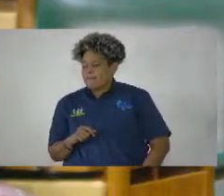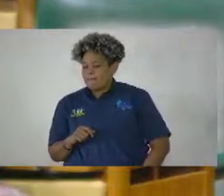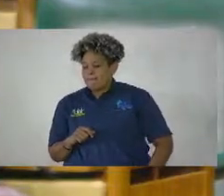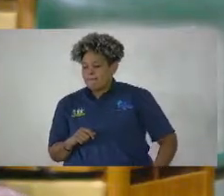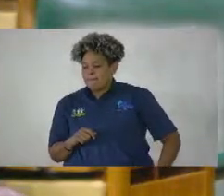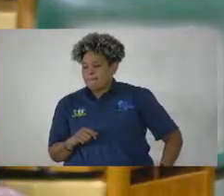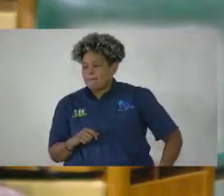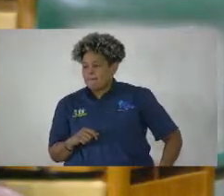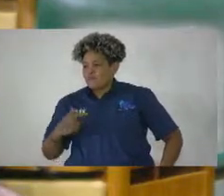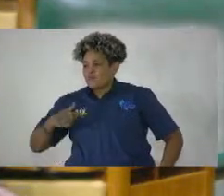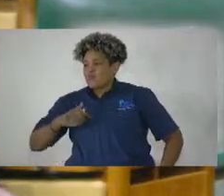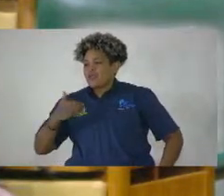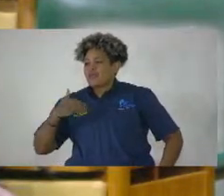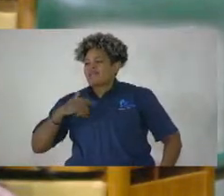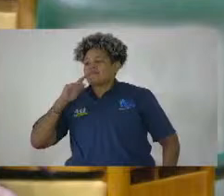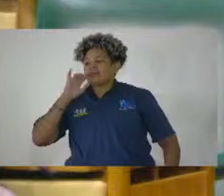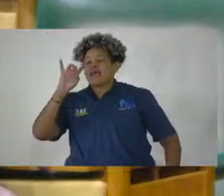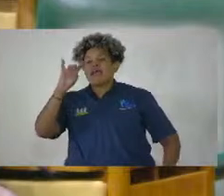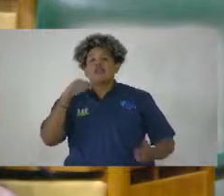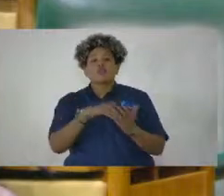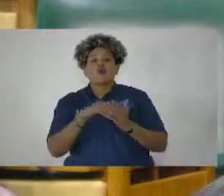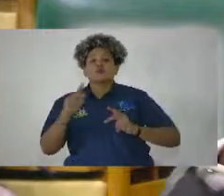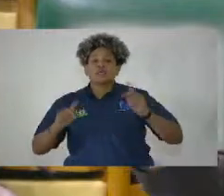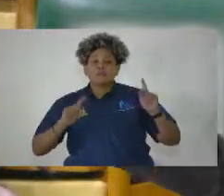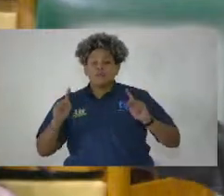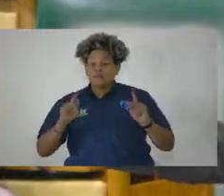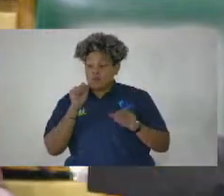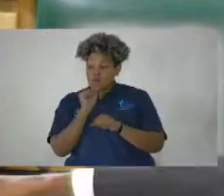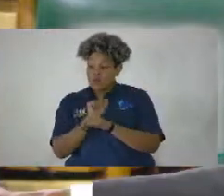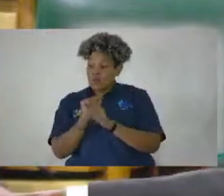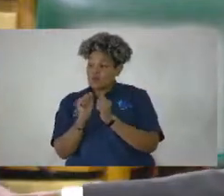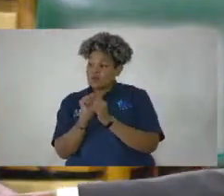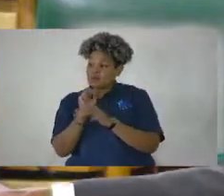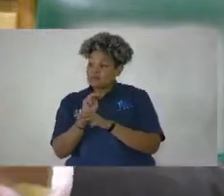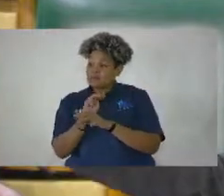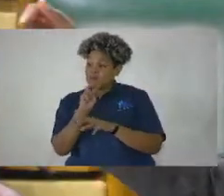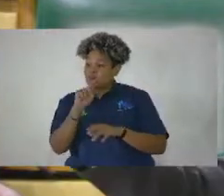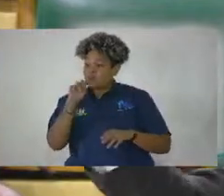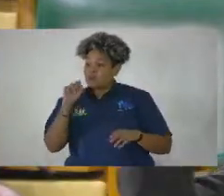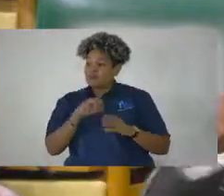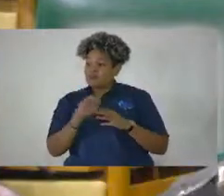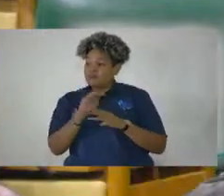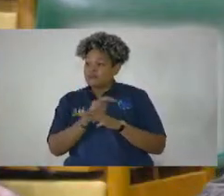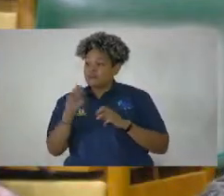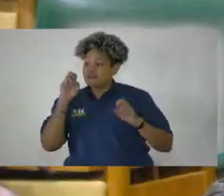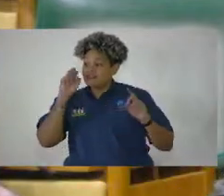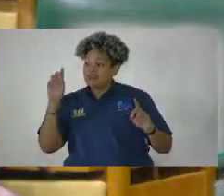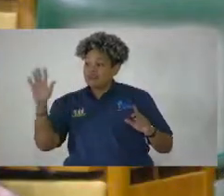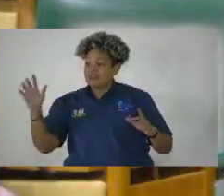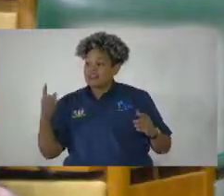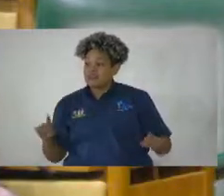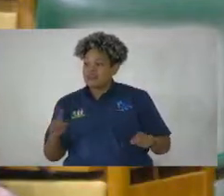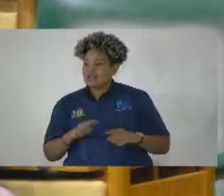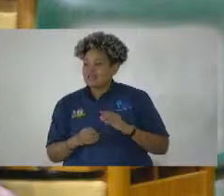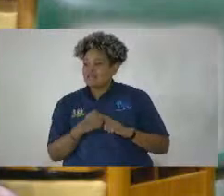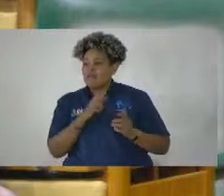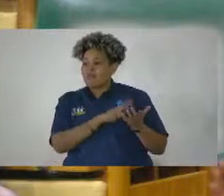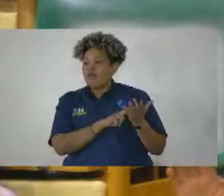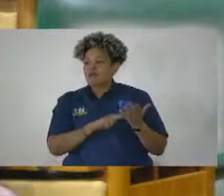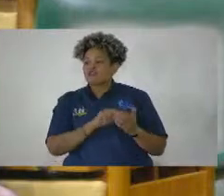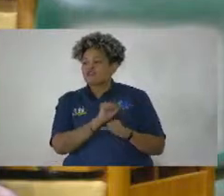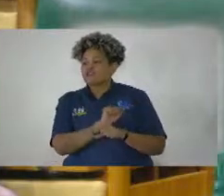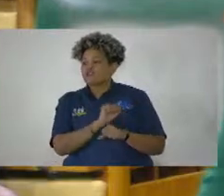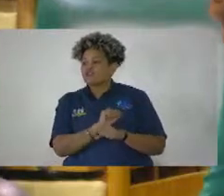we have had 8,000 persons working with Minister Williams in the Ministry of Education go from contract